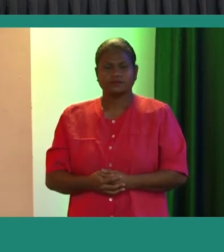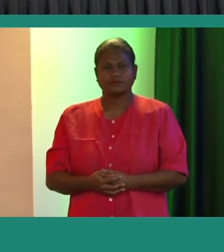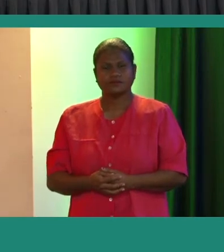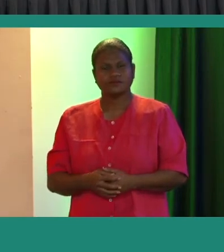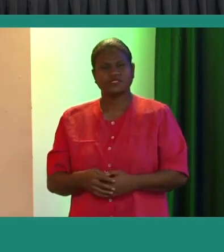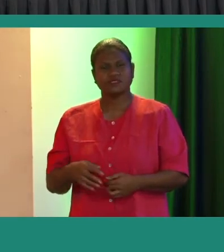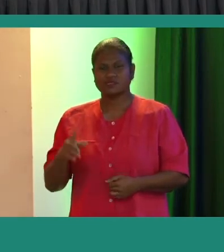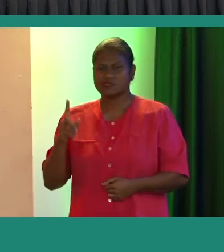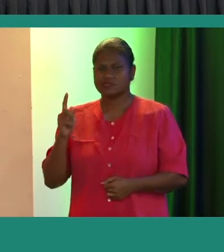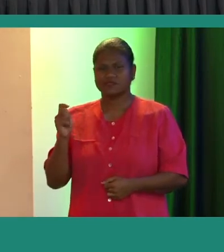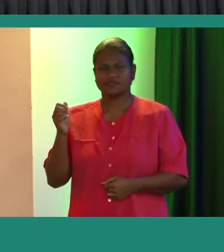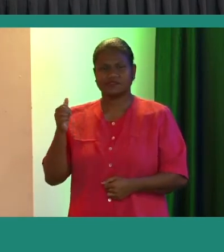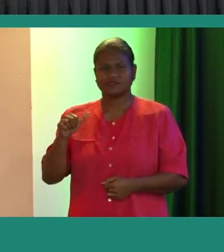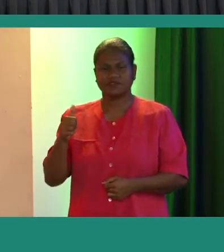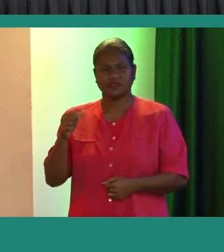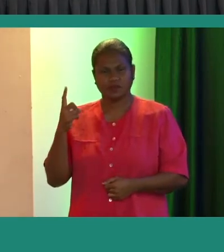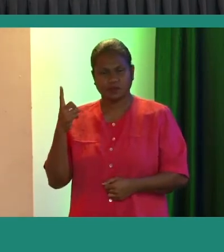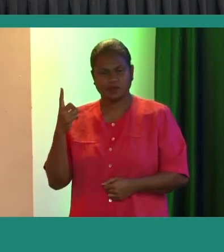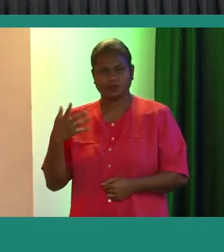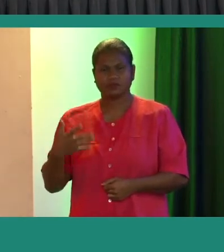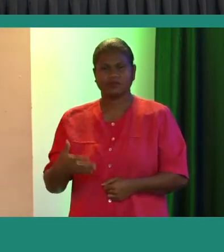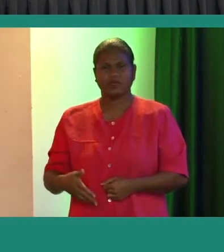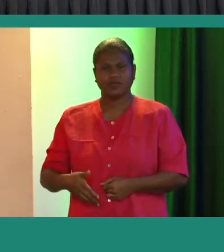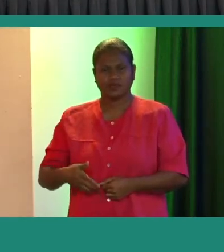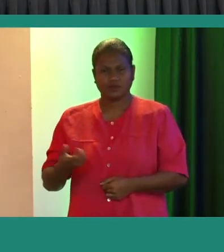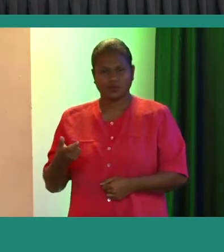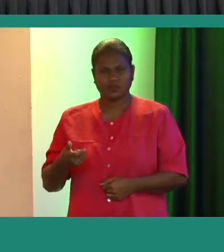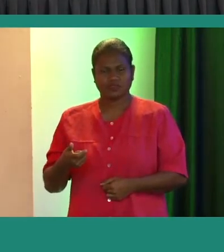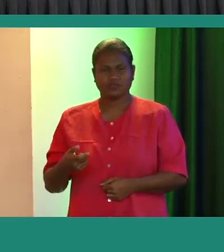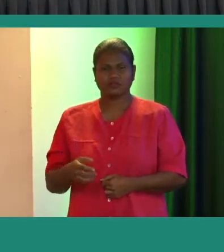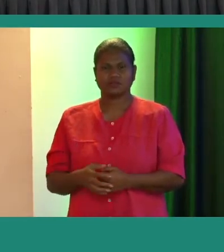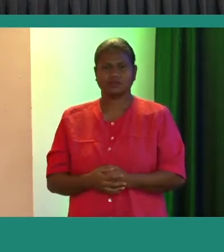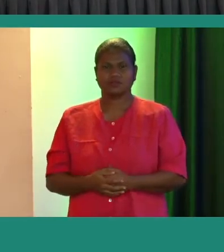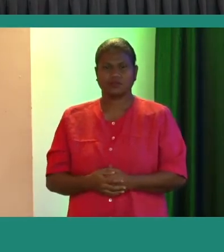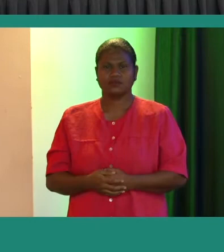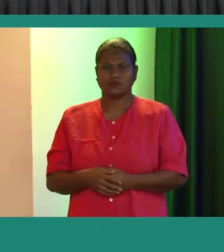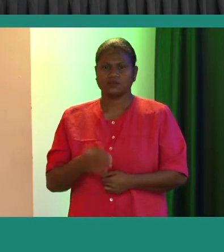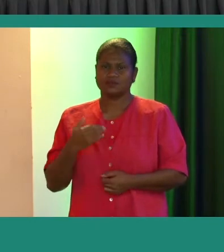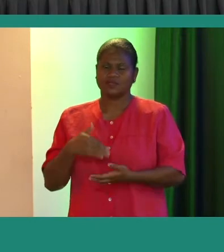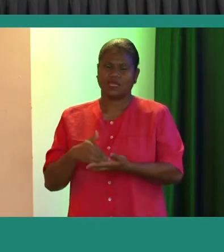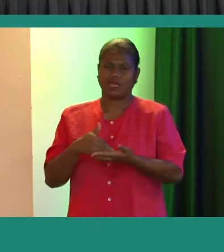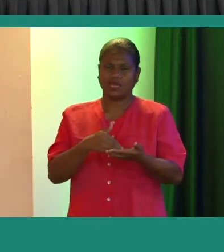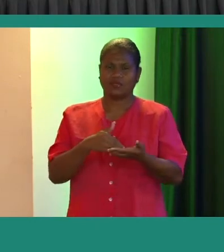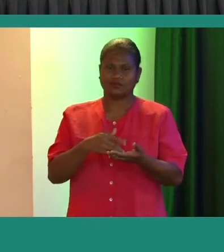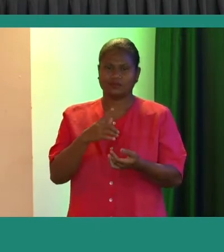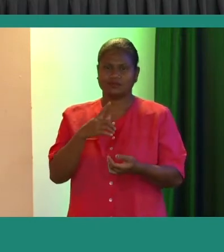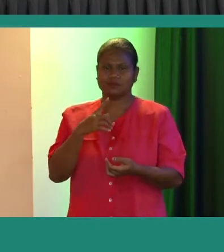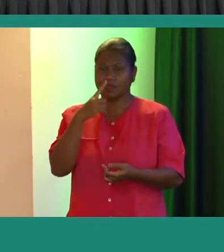the panel or those participants at the workshop venue can